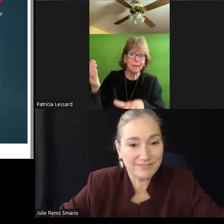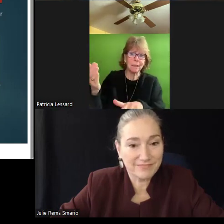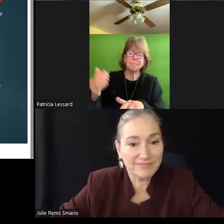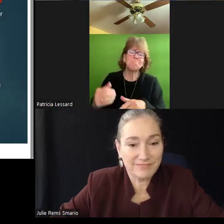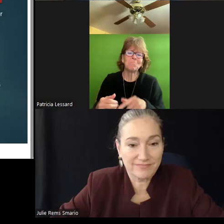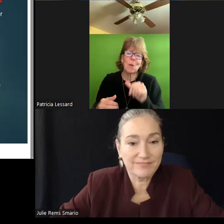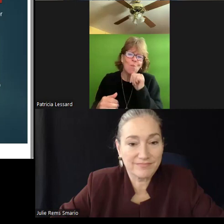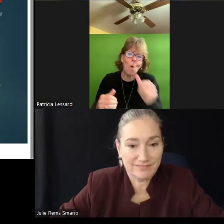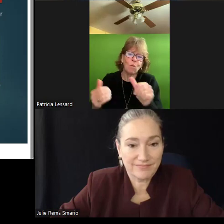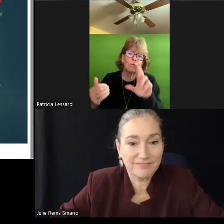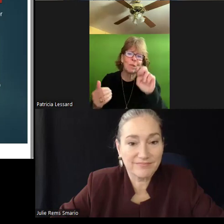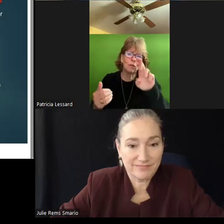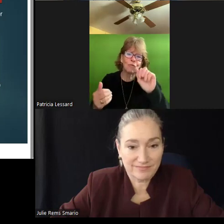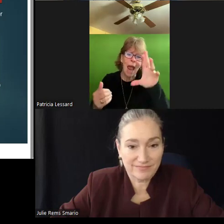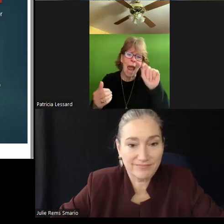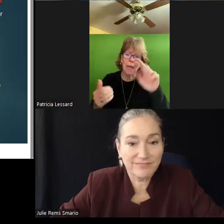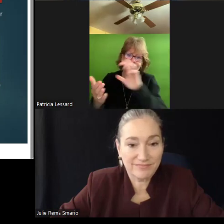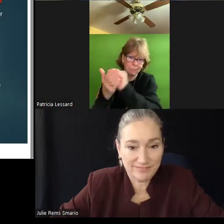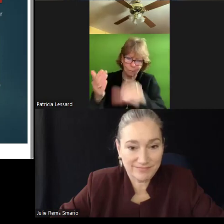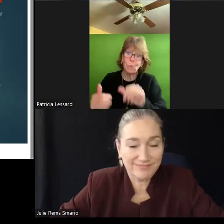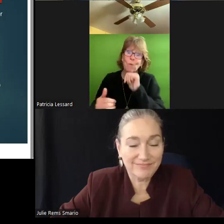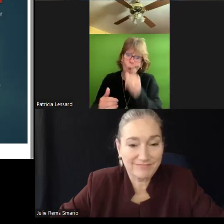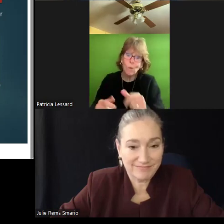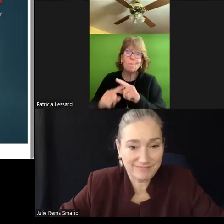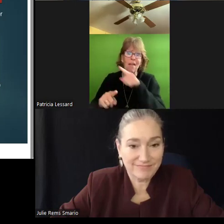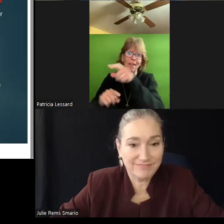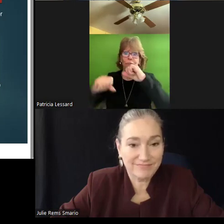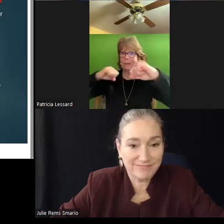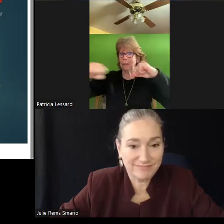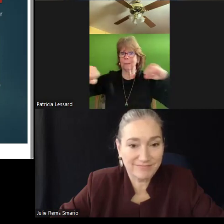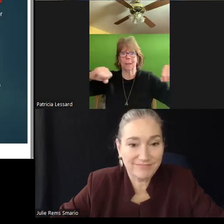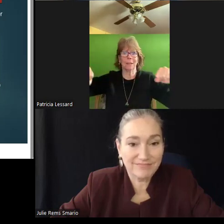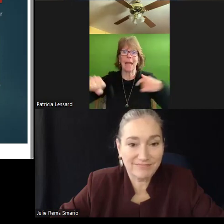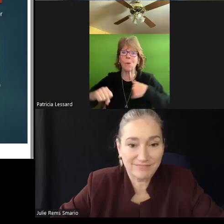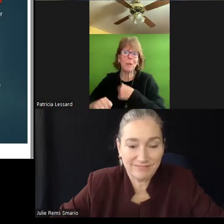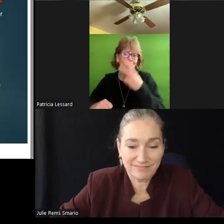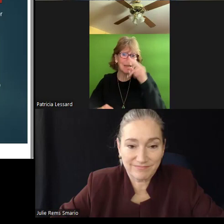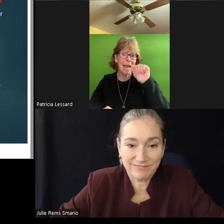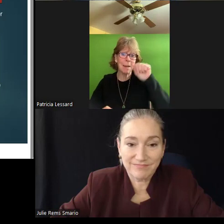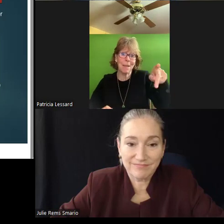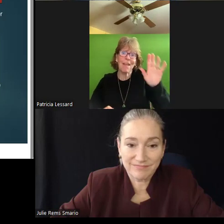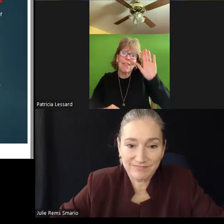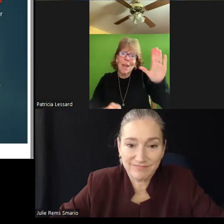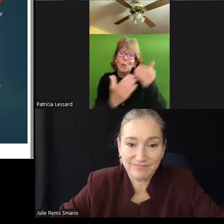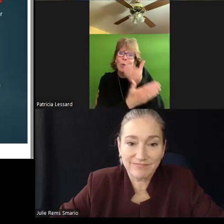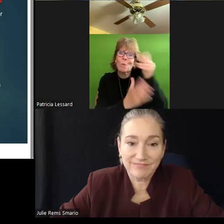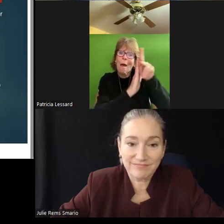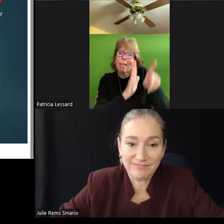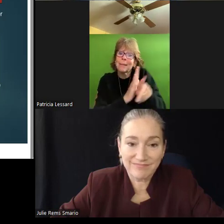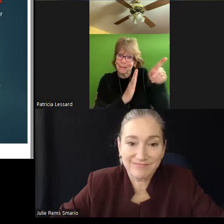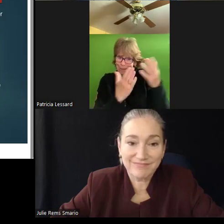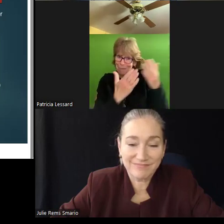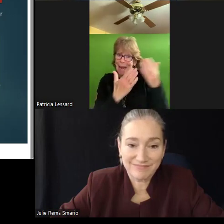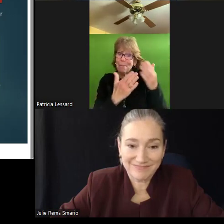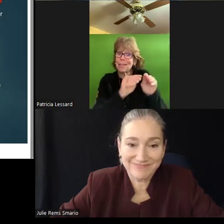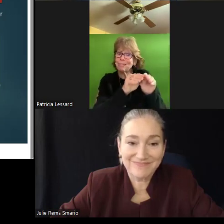it. And there are going to be other policies coming from the AAP, and it's possible that those policies there will